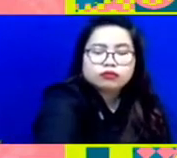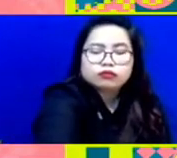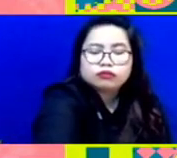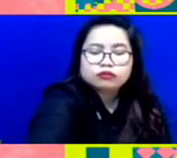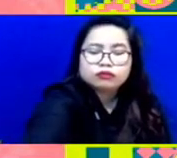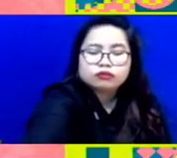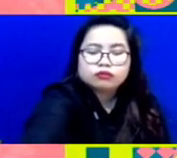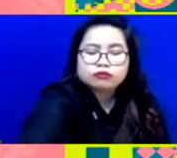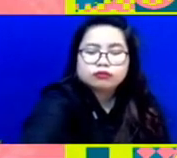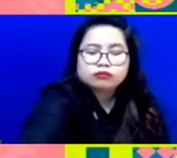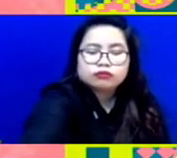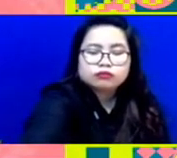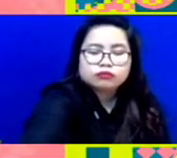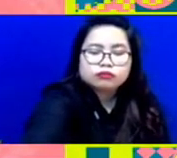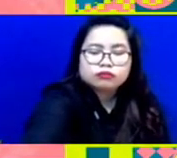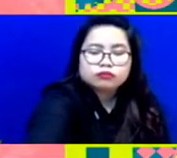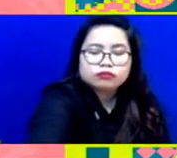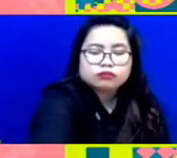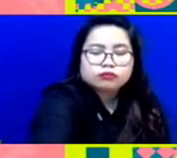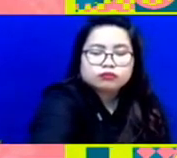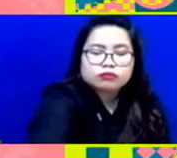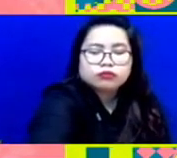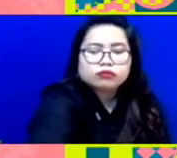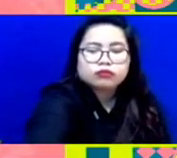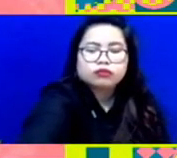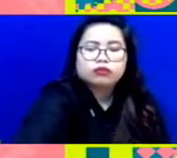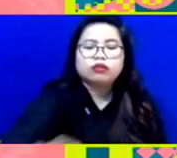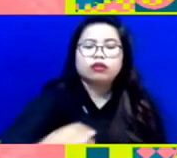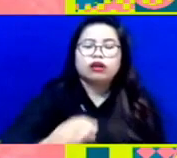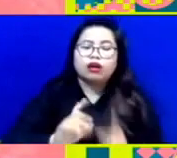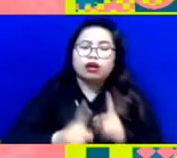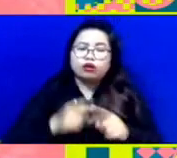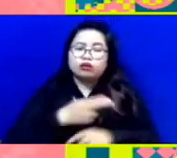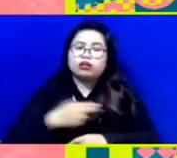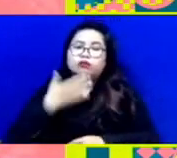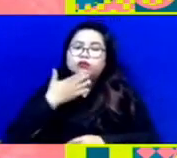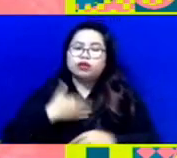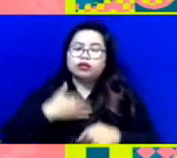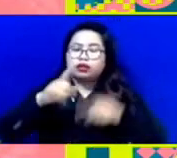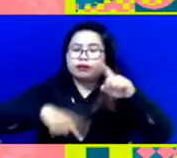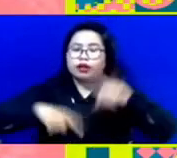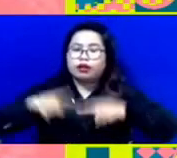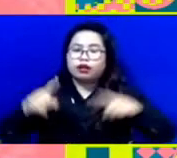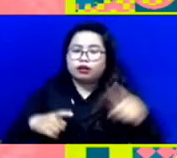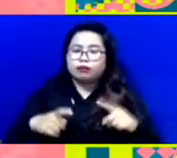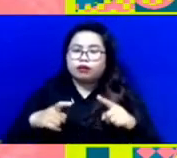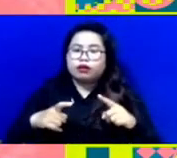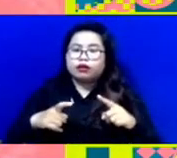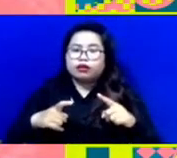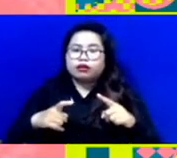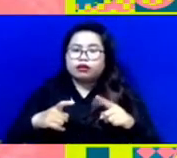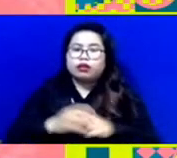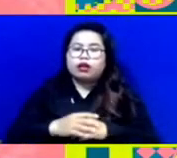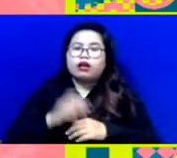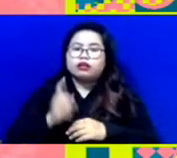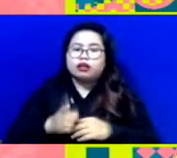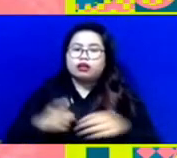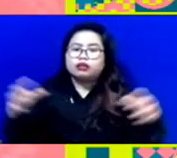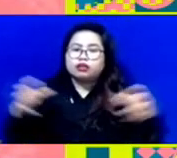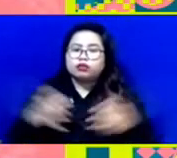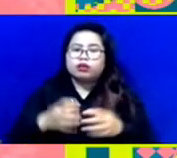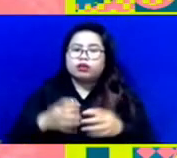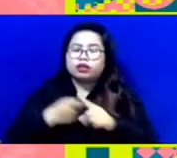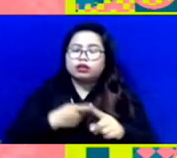and diversity, just like in America, it has a pluribus unum, from many